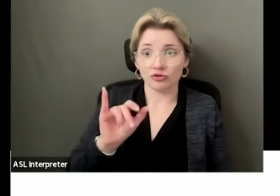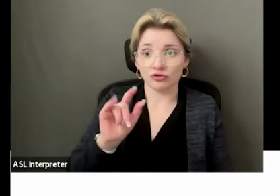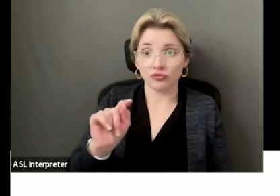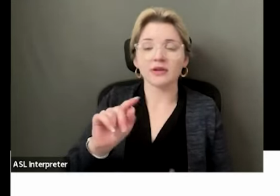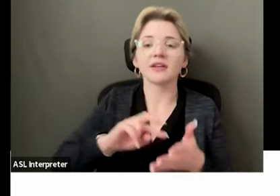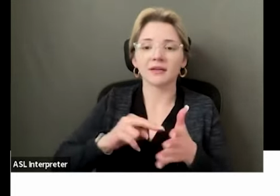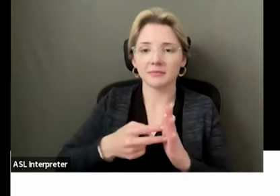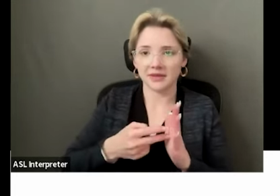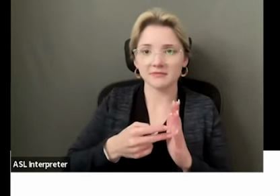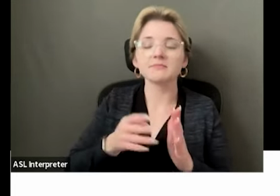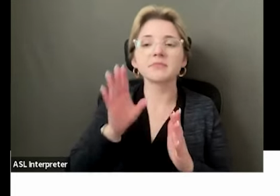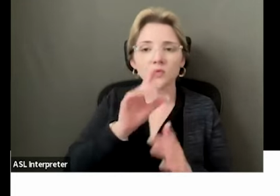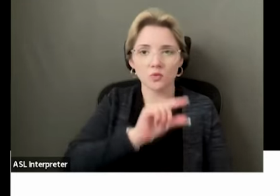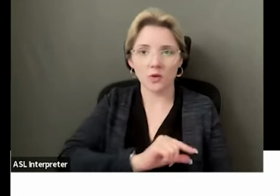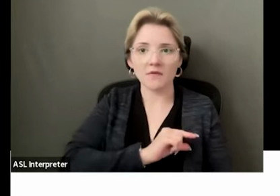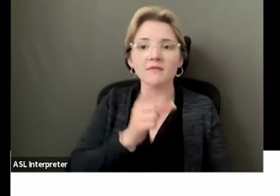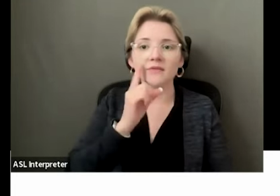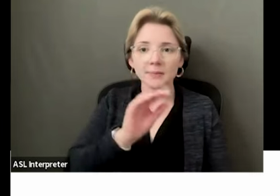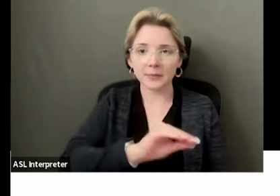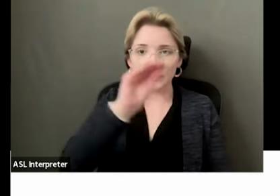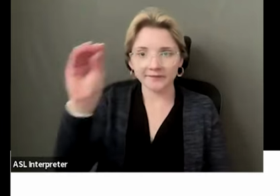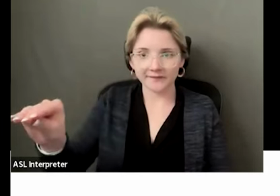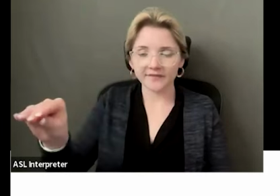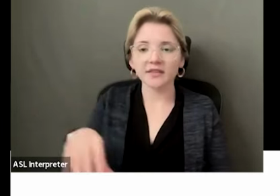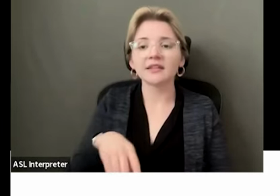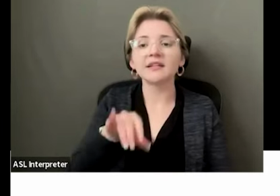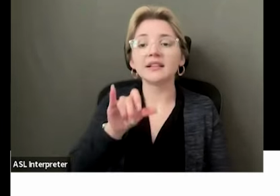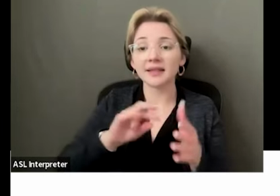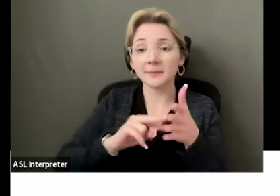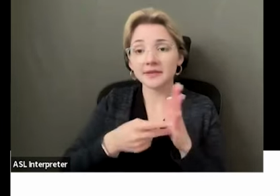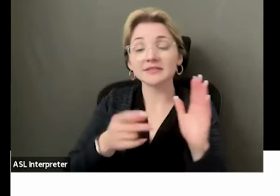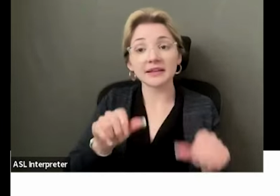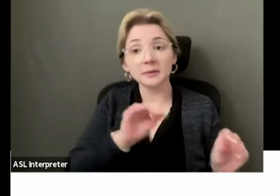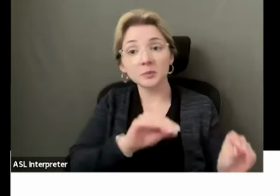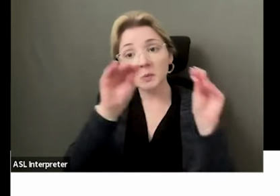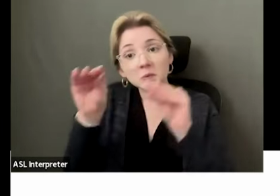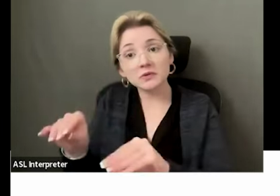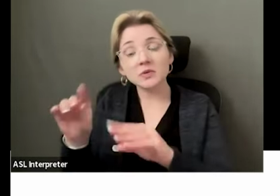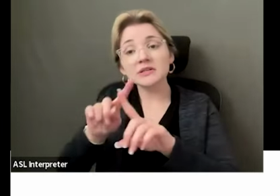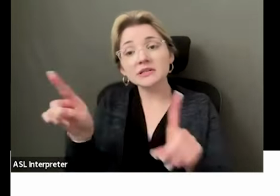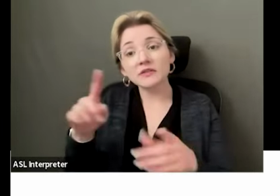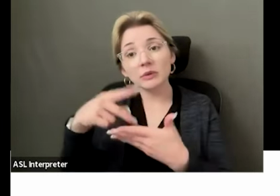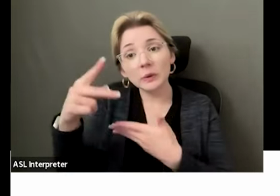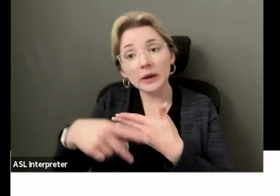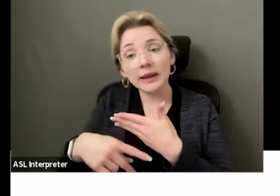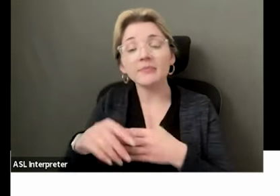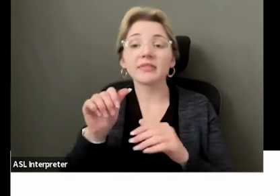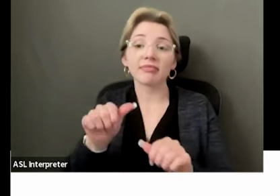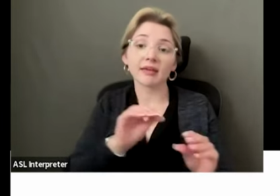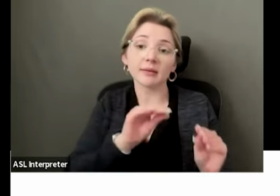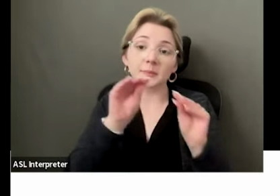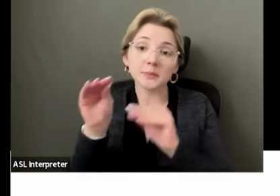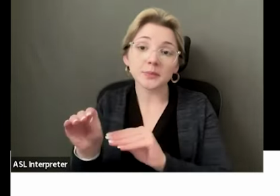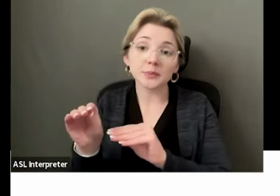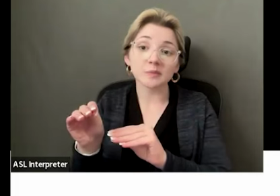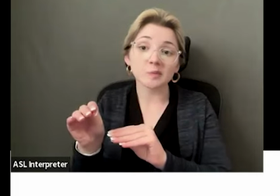emergency transfer. And so that means that they can move to another program, they can move to the same